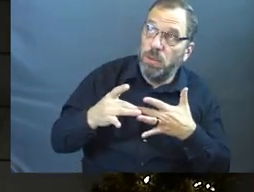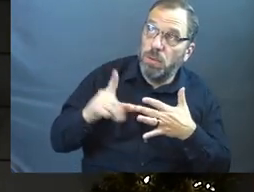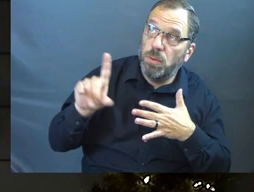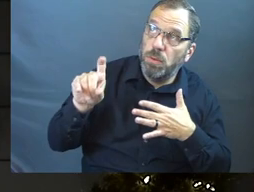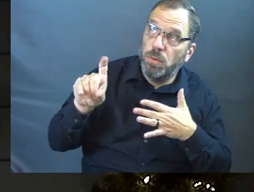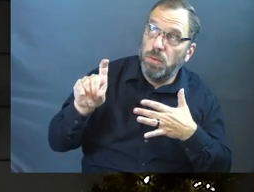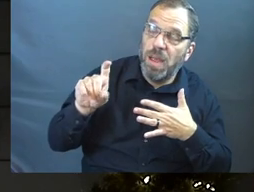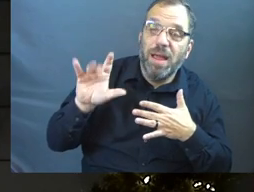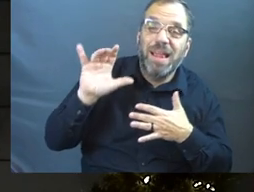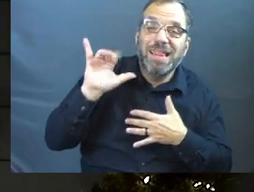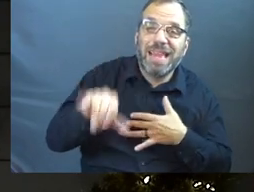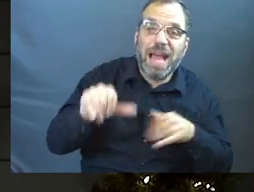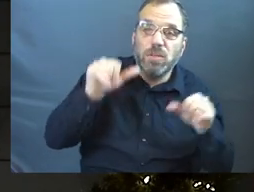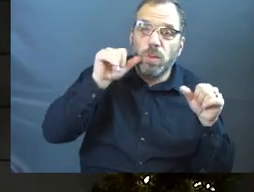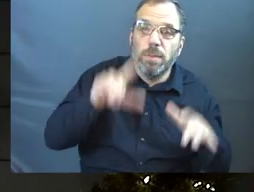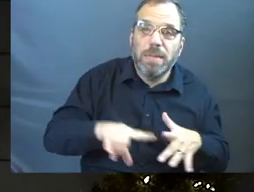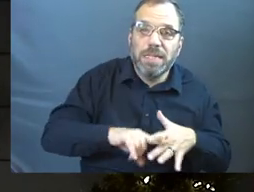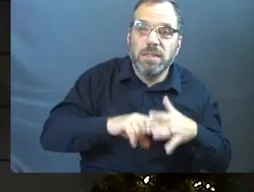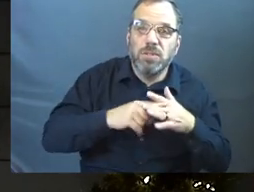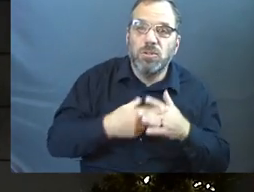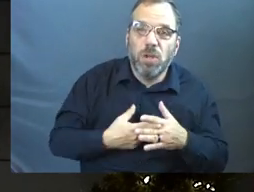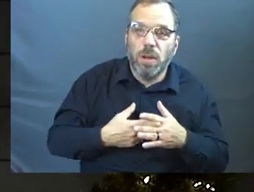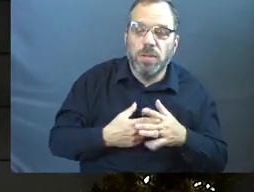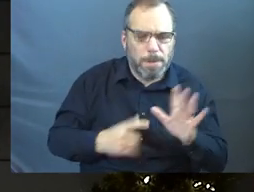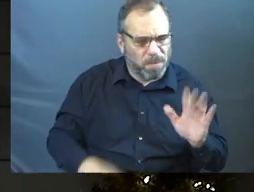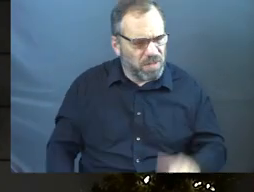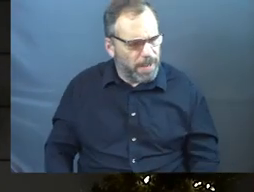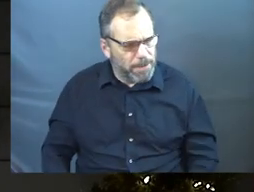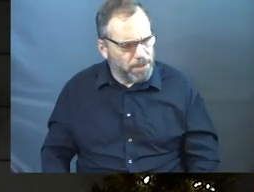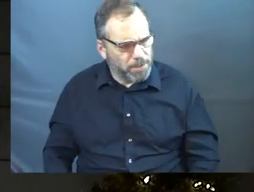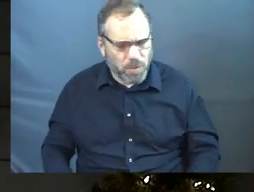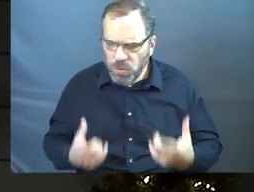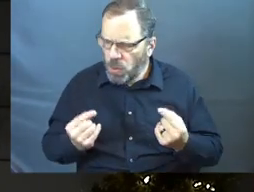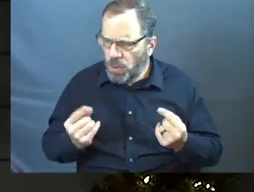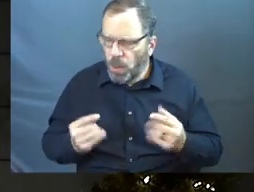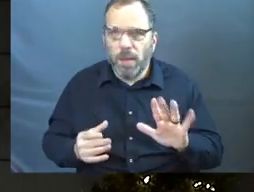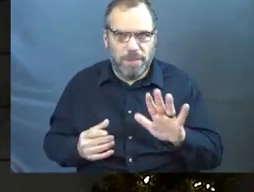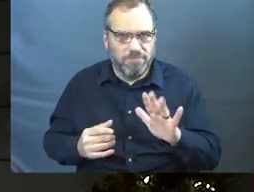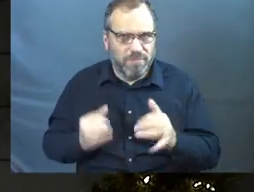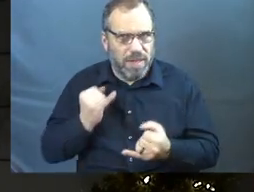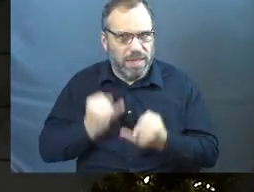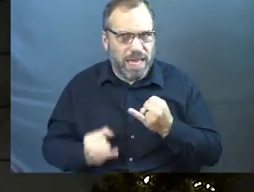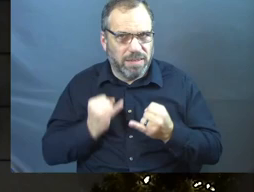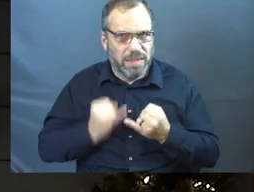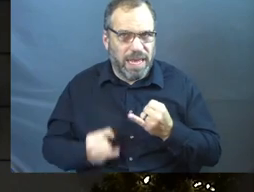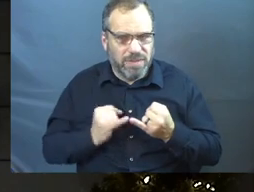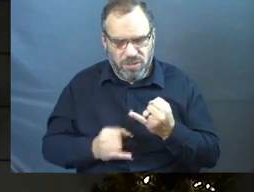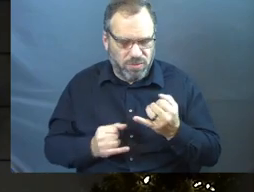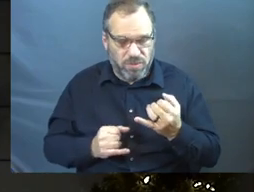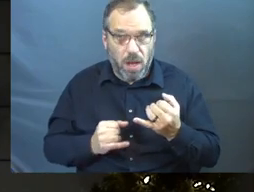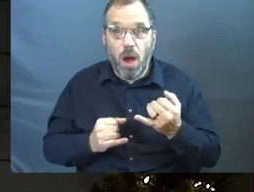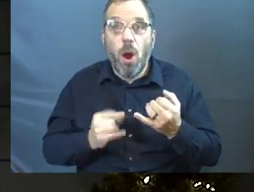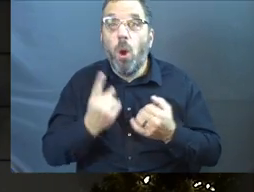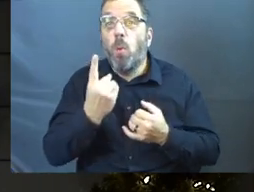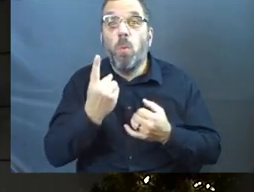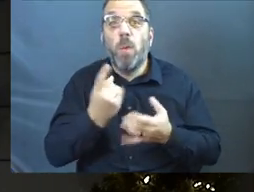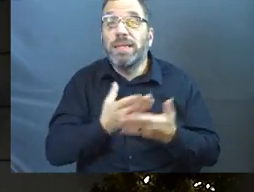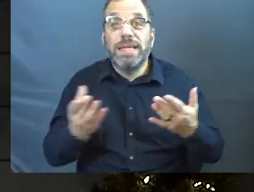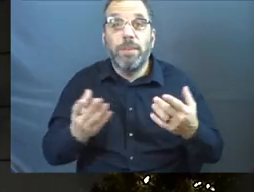where the blessing lies. So what now? Last thing before we close out. Just one thing, one step that we can